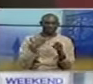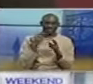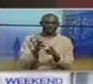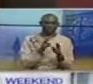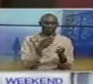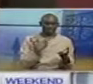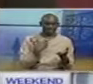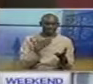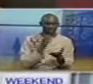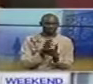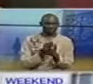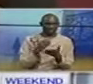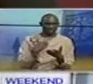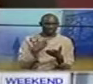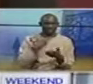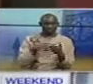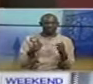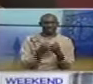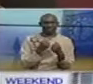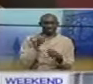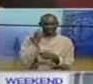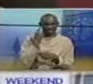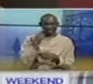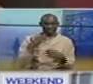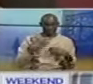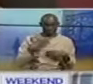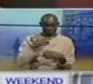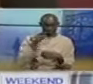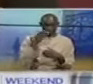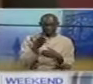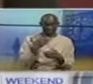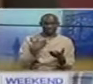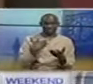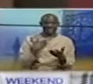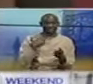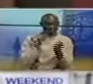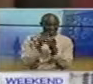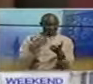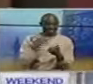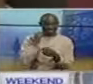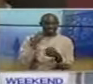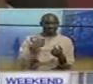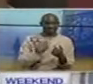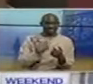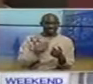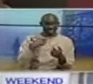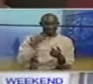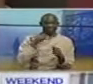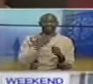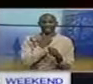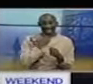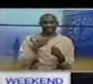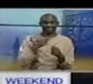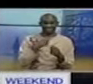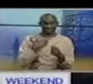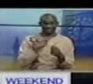interested in the truth, and that's what people get to understand. Most of the people who are my biggest critics, when they meet me and understand me, they get to like me more.